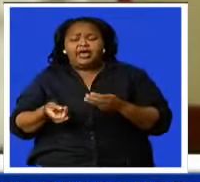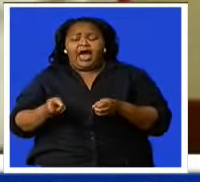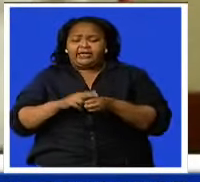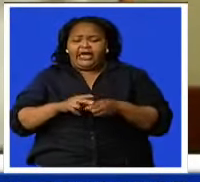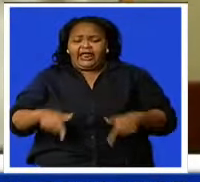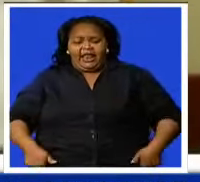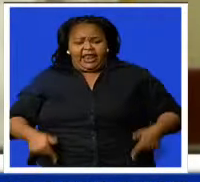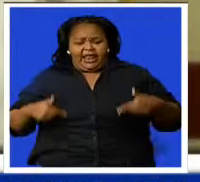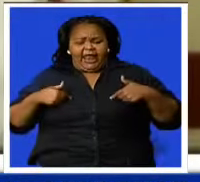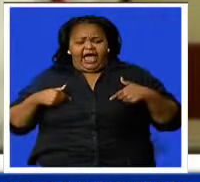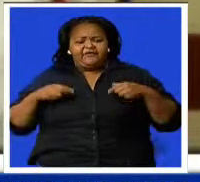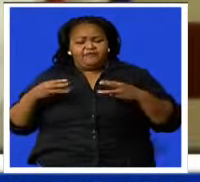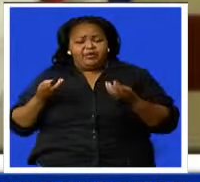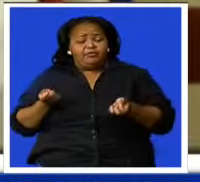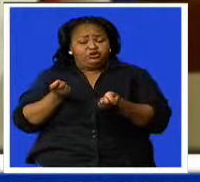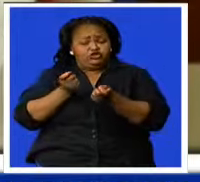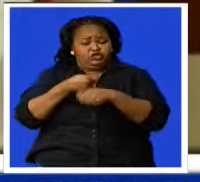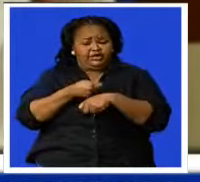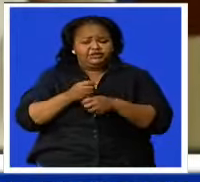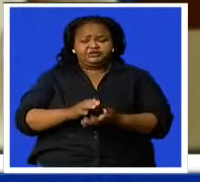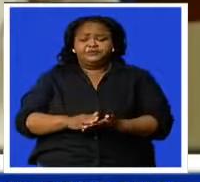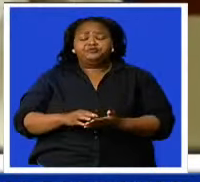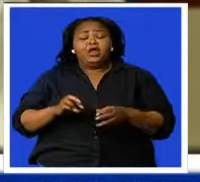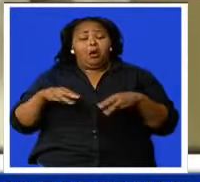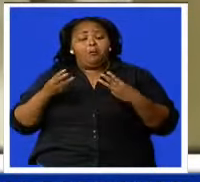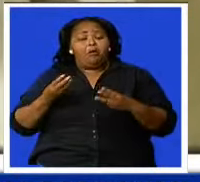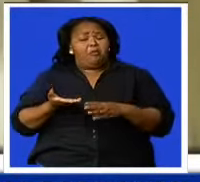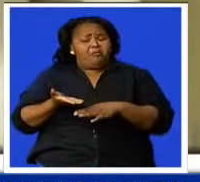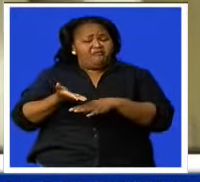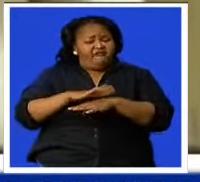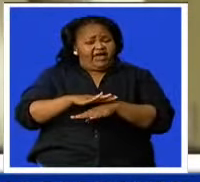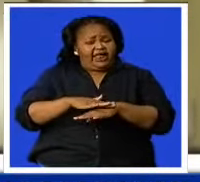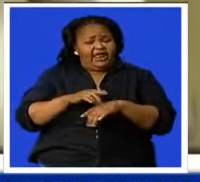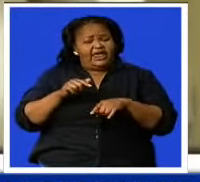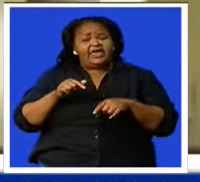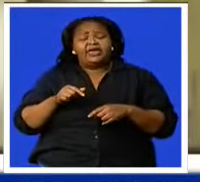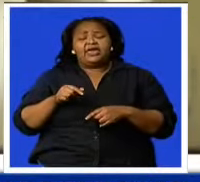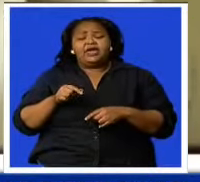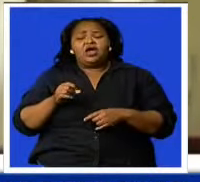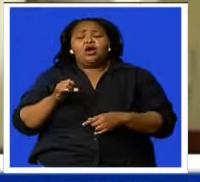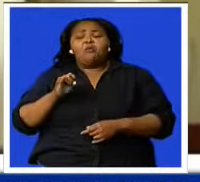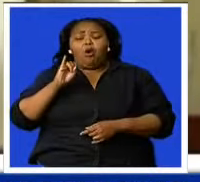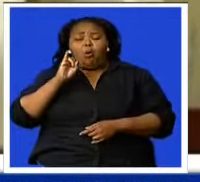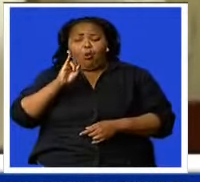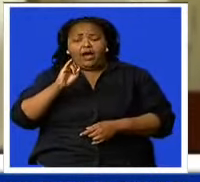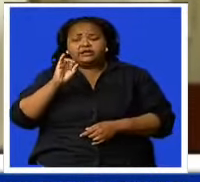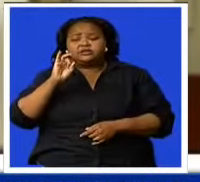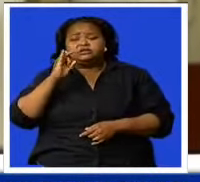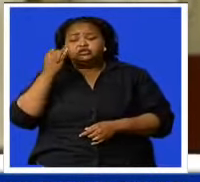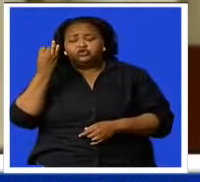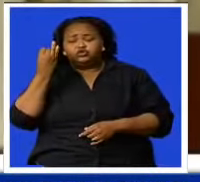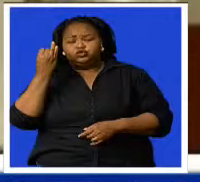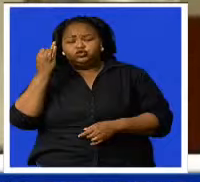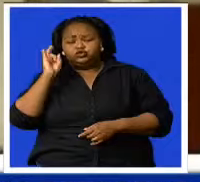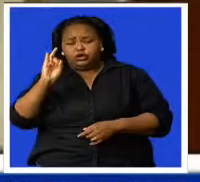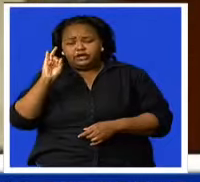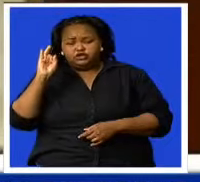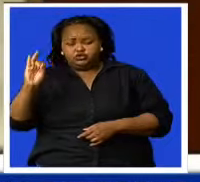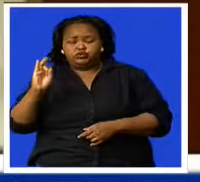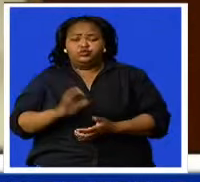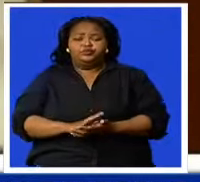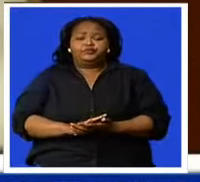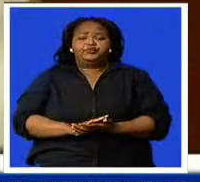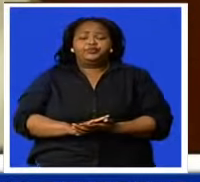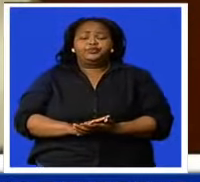utsi kungumanje maSwati lasishile emhlabeni ngenxa lomkhuhlane angetulu kwa 120. Loku ke